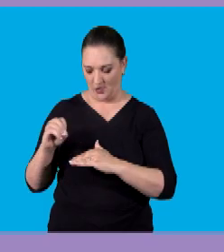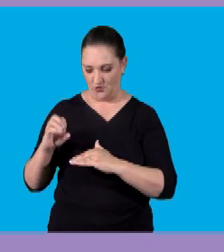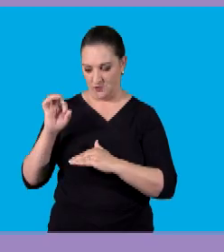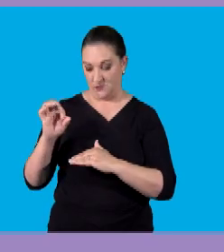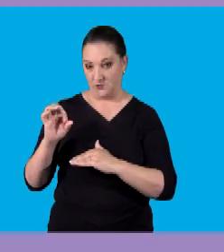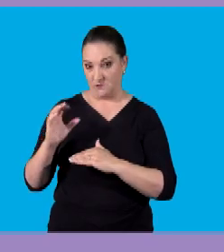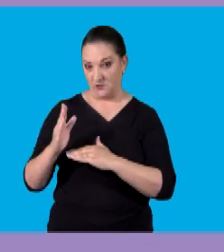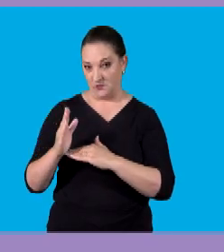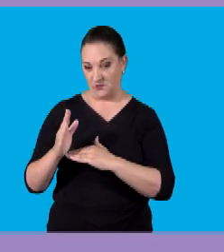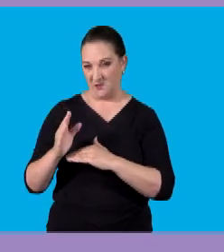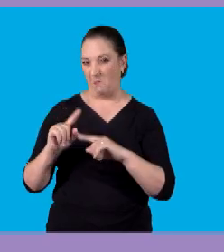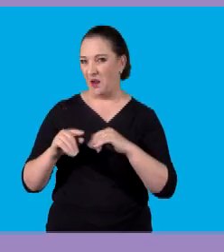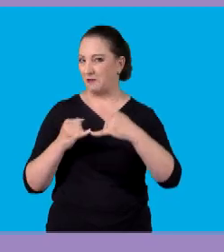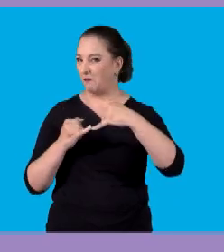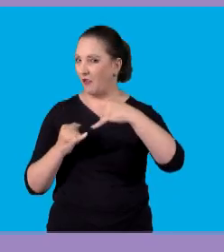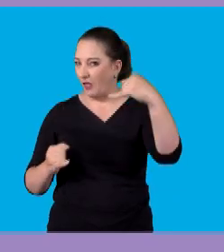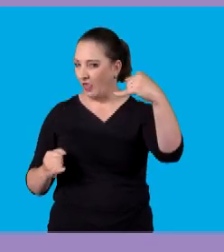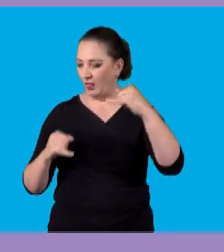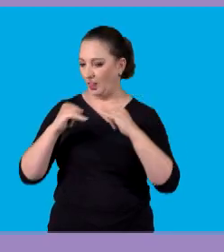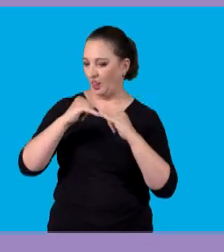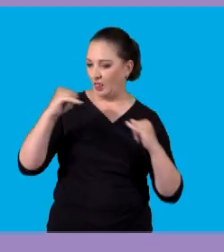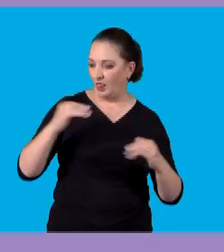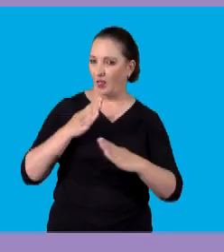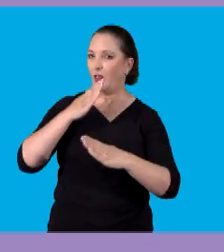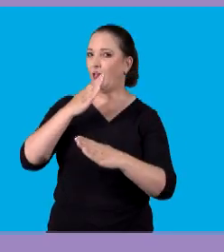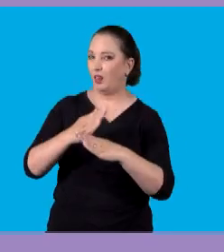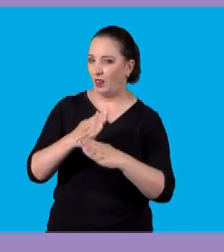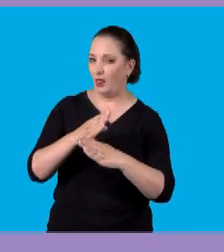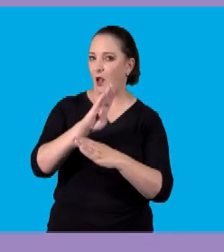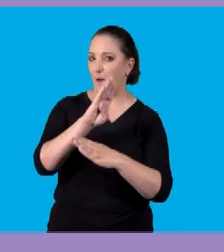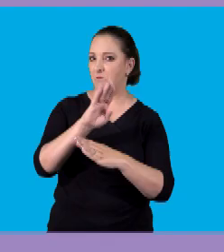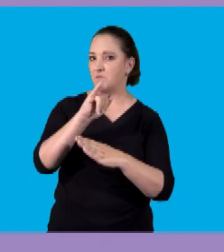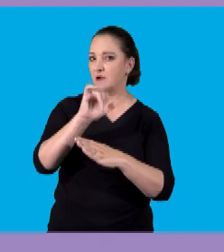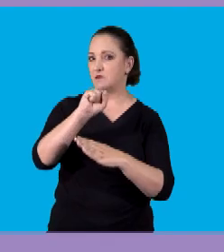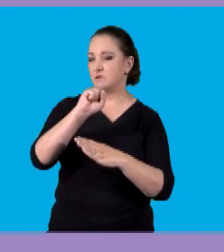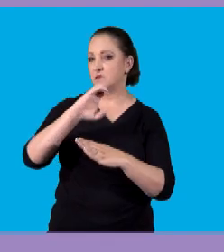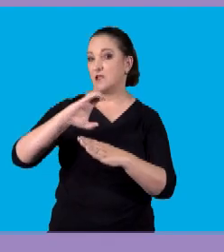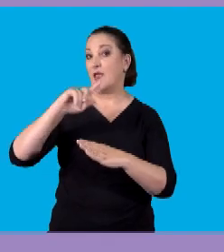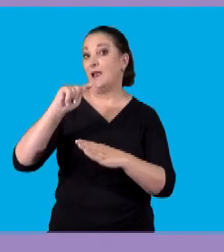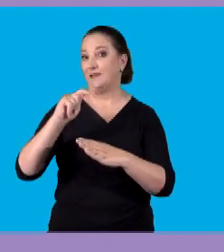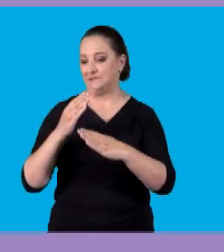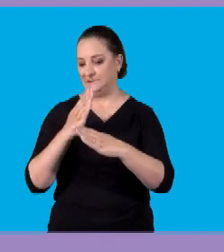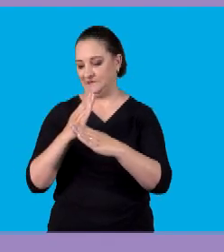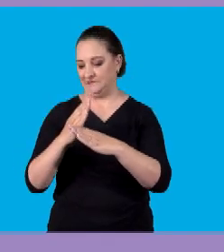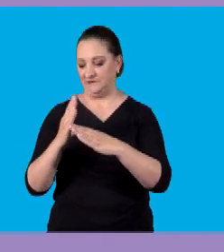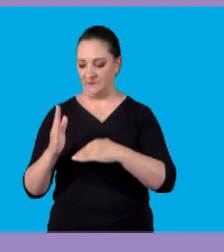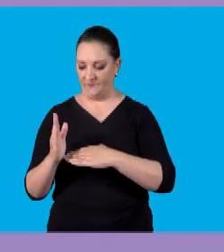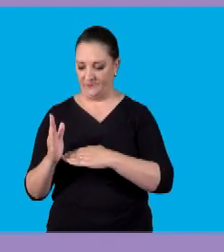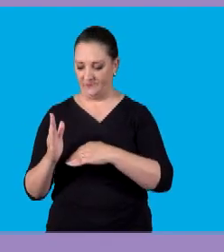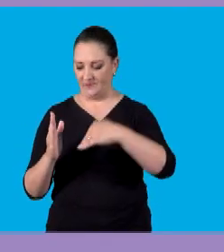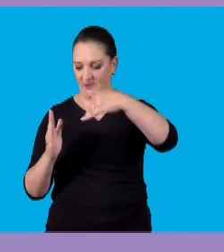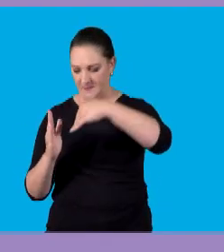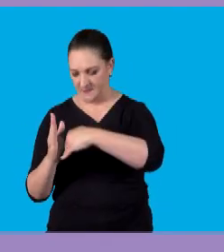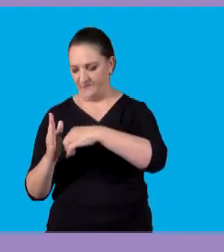about the diagonals of a rhombus? Yes, they bisect the opposite angles. So this means